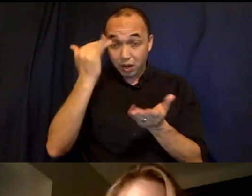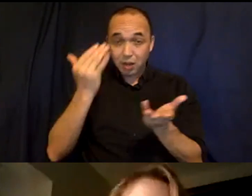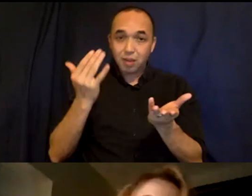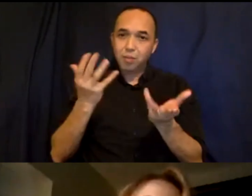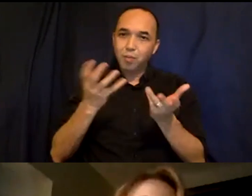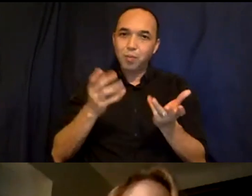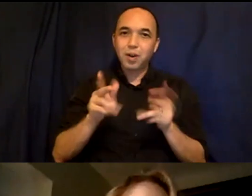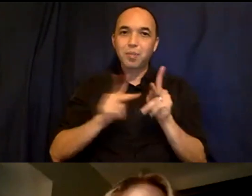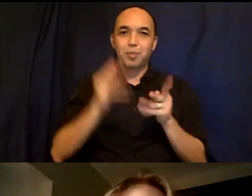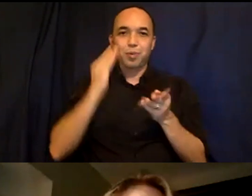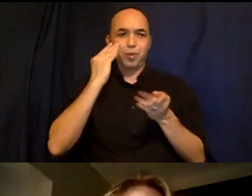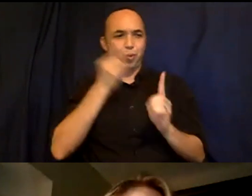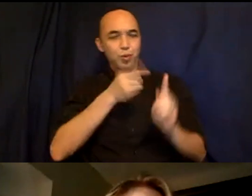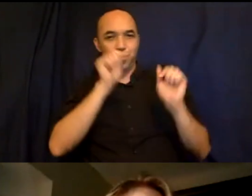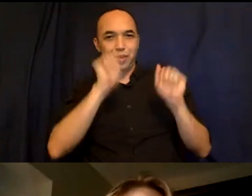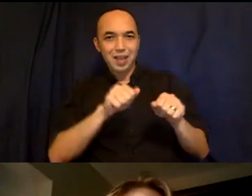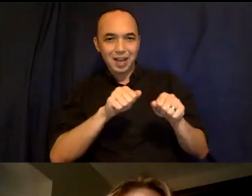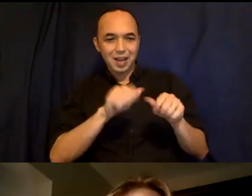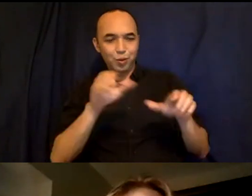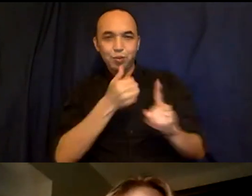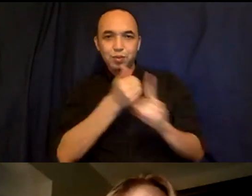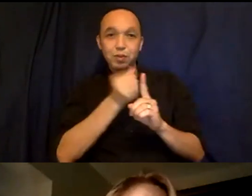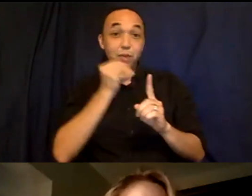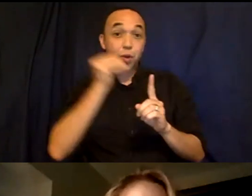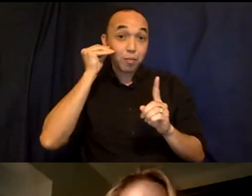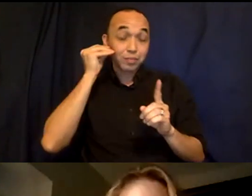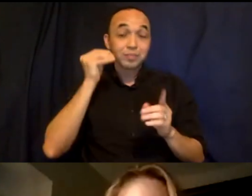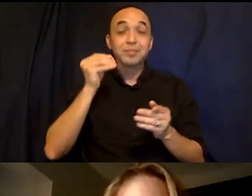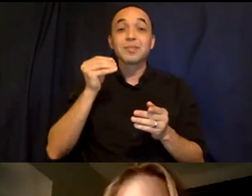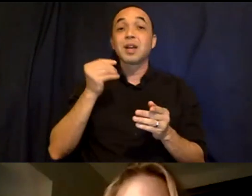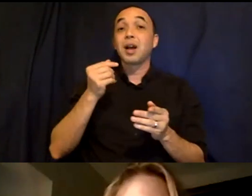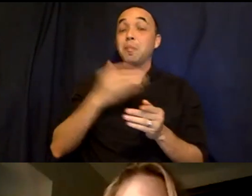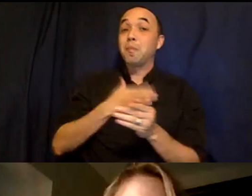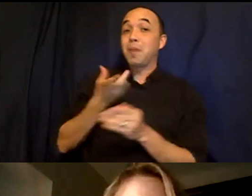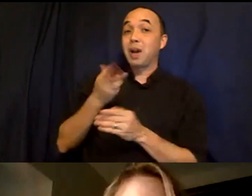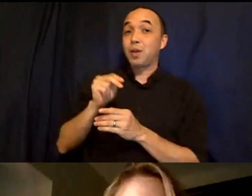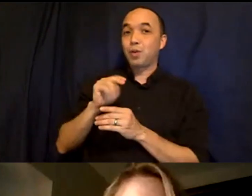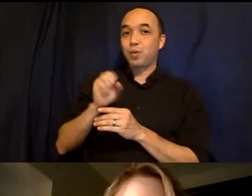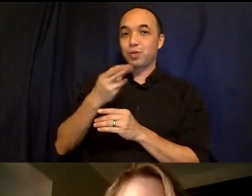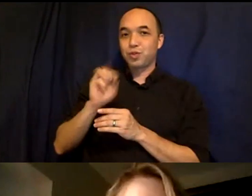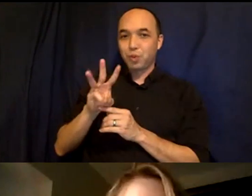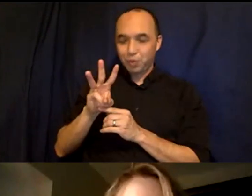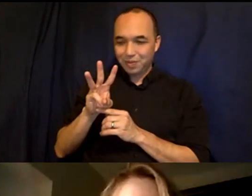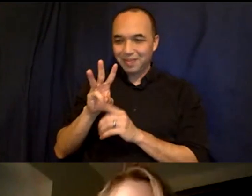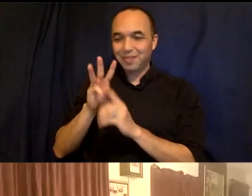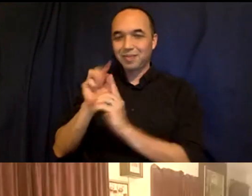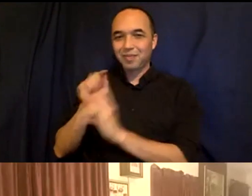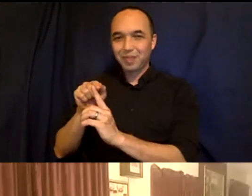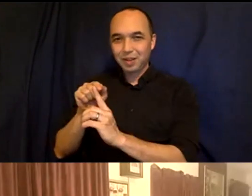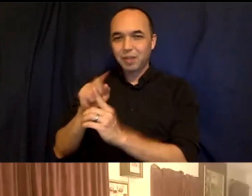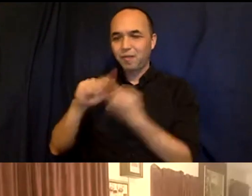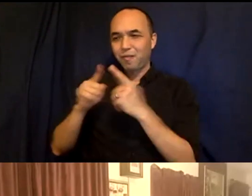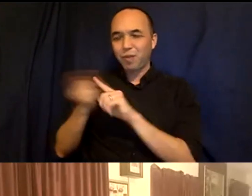home. When I did this on the other Jake and Bake, I had my best friend Kyle come on with his 2 kids, and his kids made it with him. So that's why I like to use the